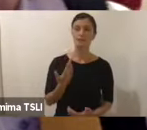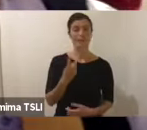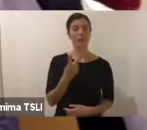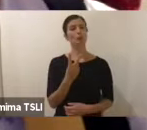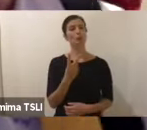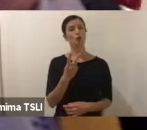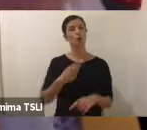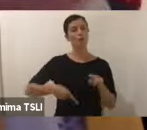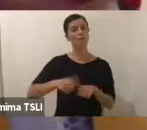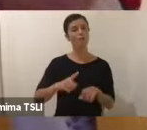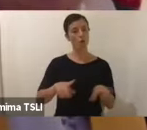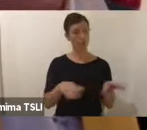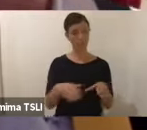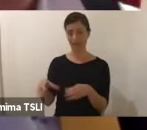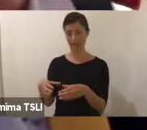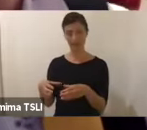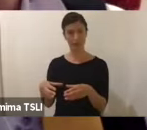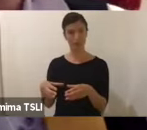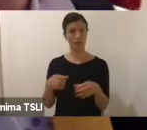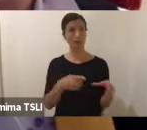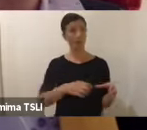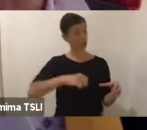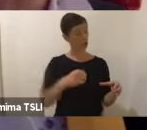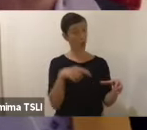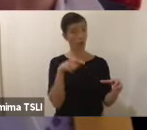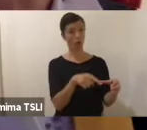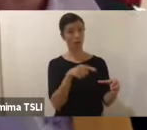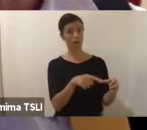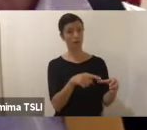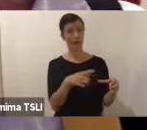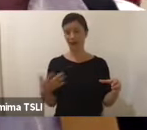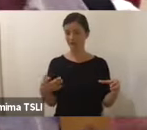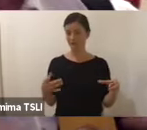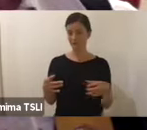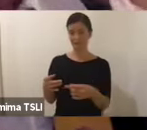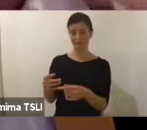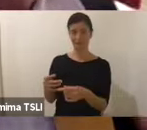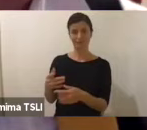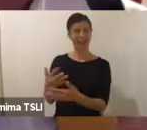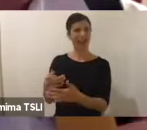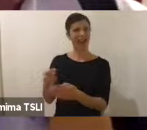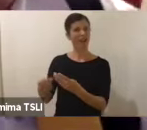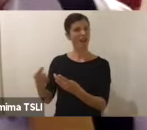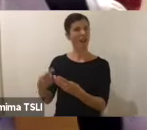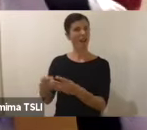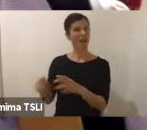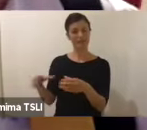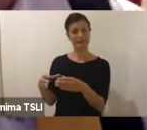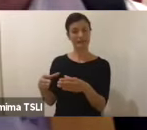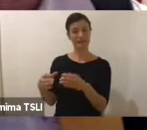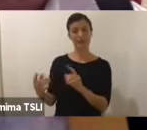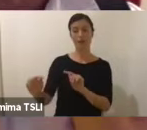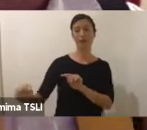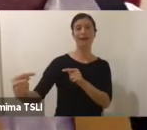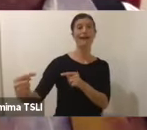one was scotland and the other one was anybody playing against england so i was quite pleased with myself when one year